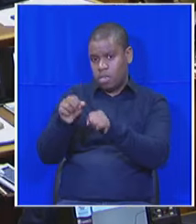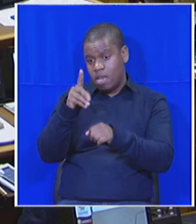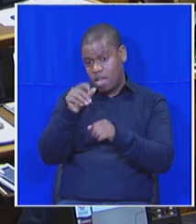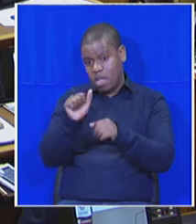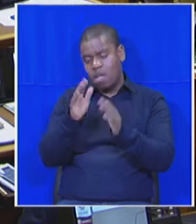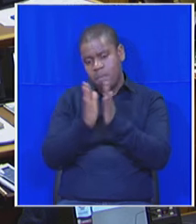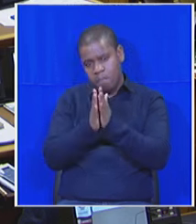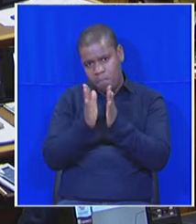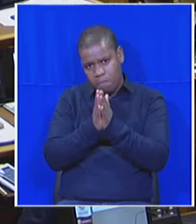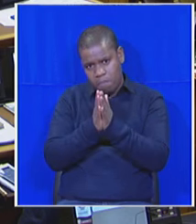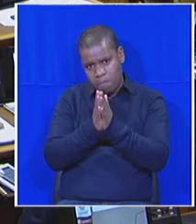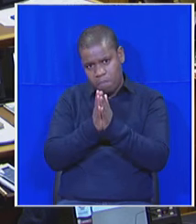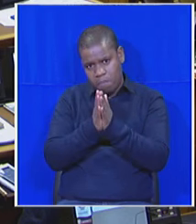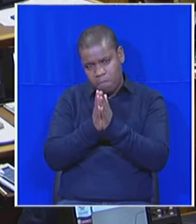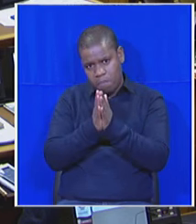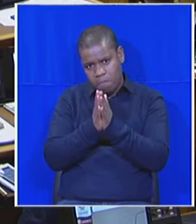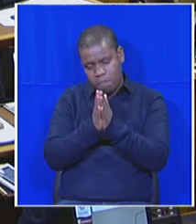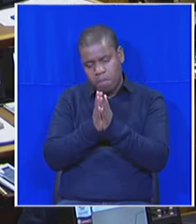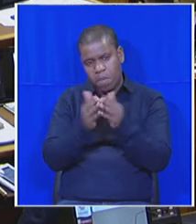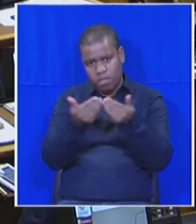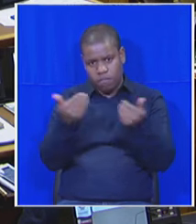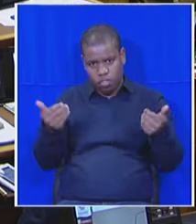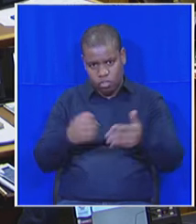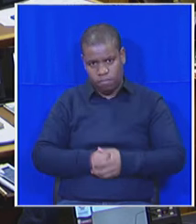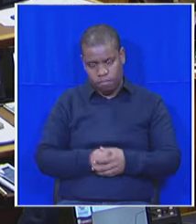the bells will be rung for 30 seconds.